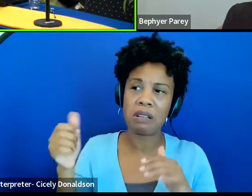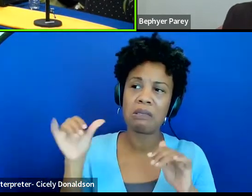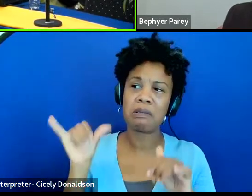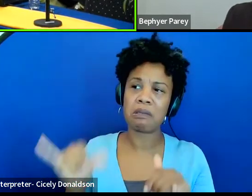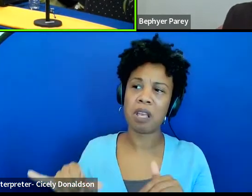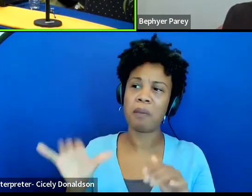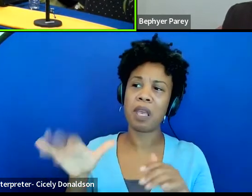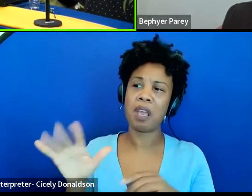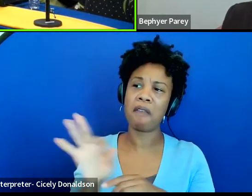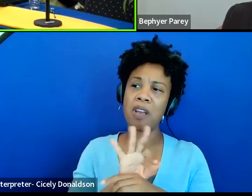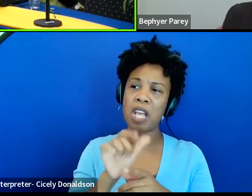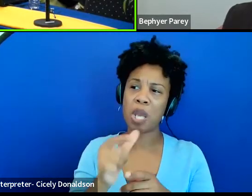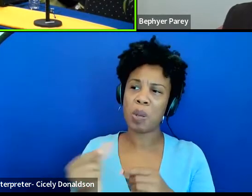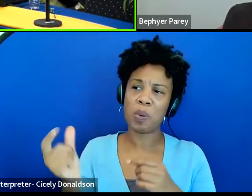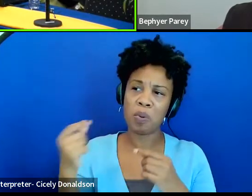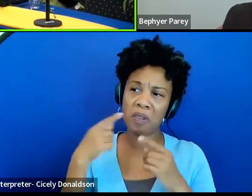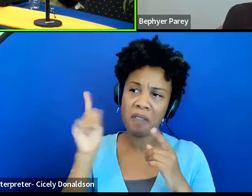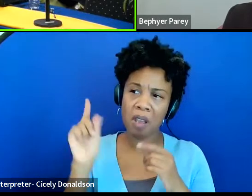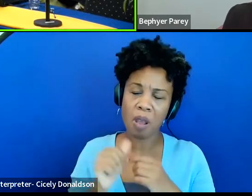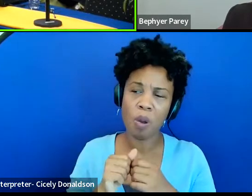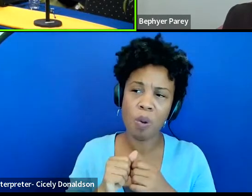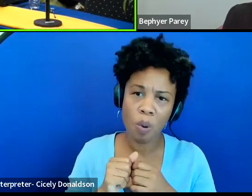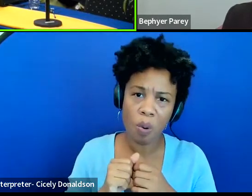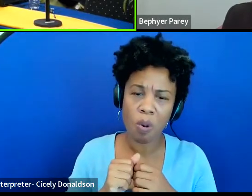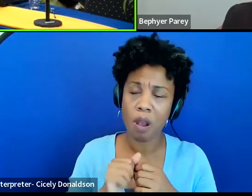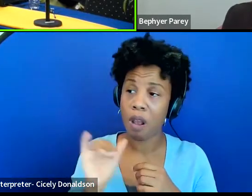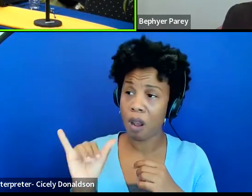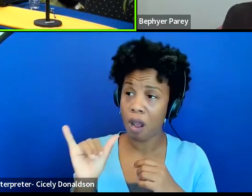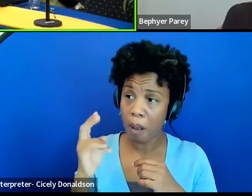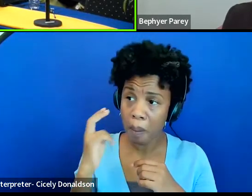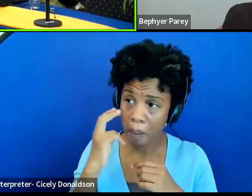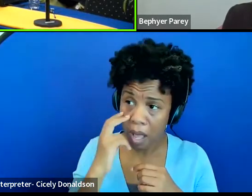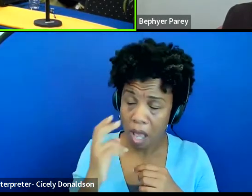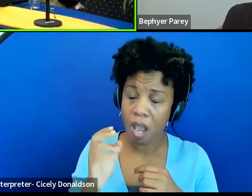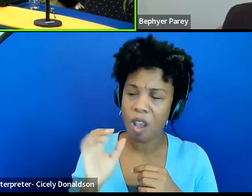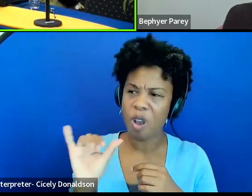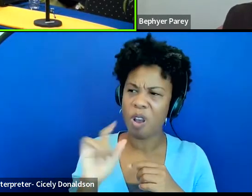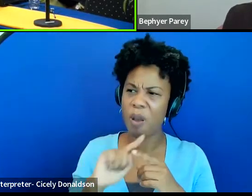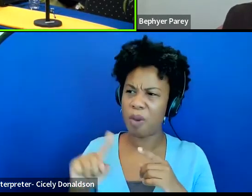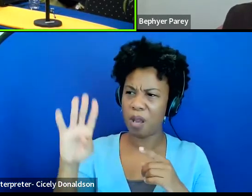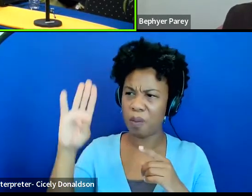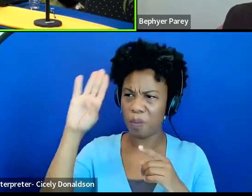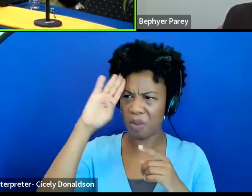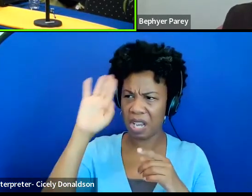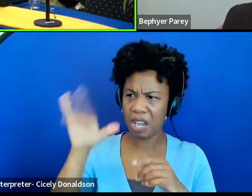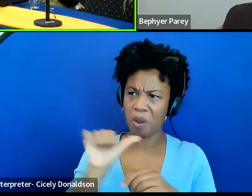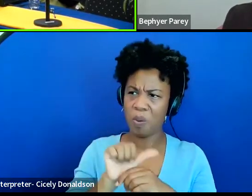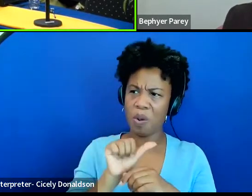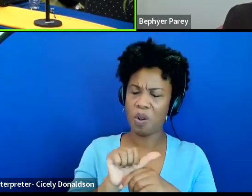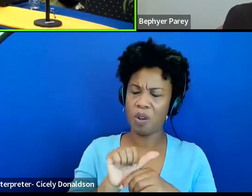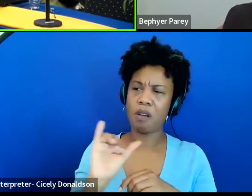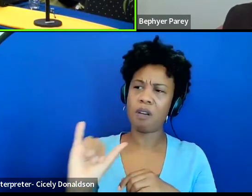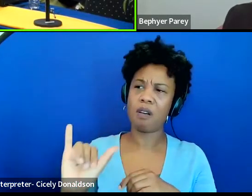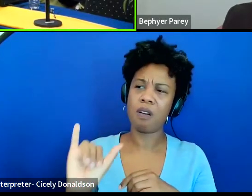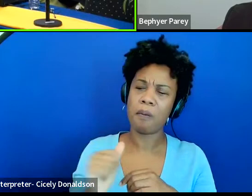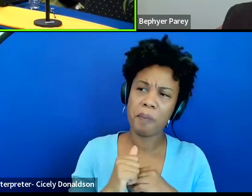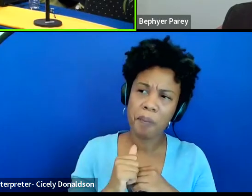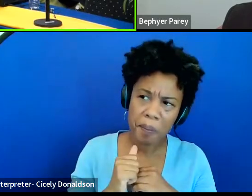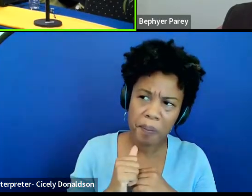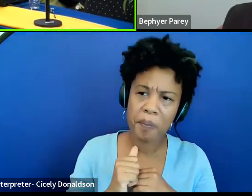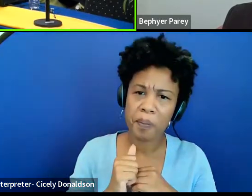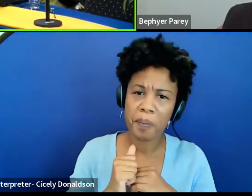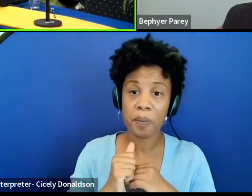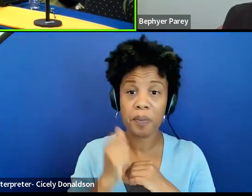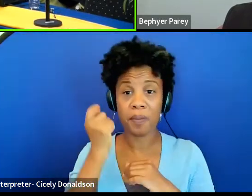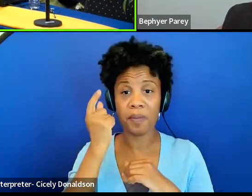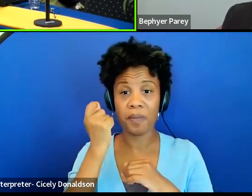function. You might be blind, but it's not your brain that is blind. You can operate in the classroom just